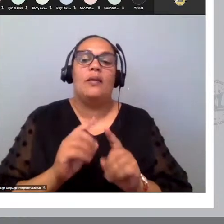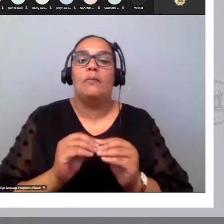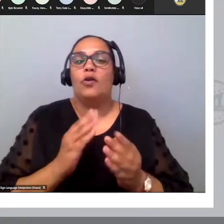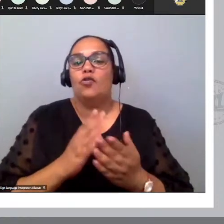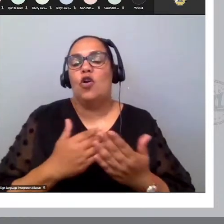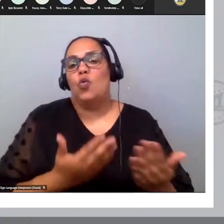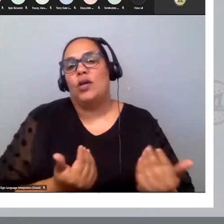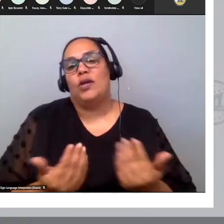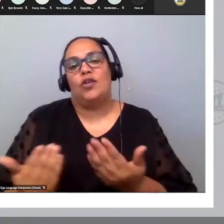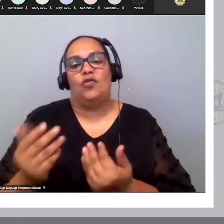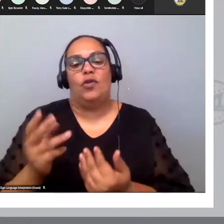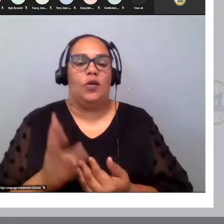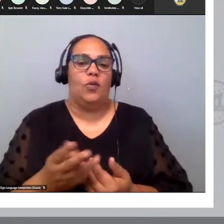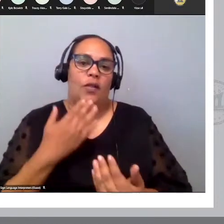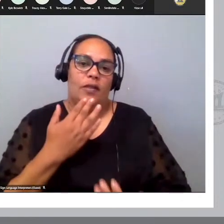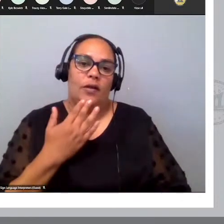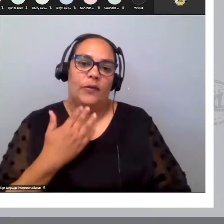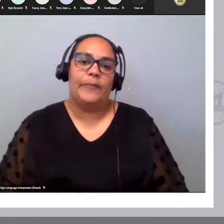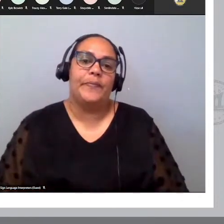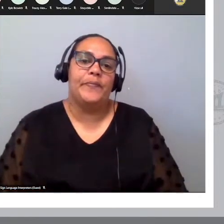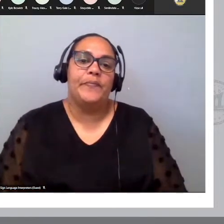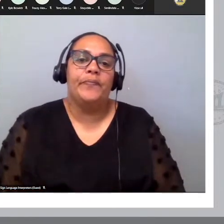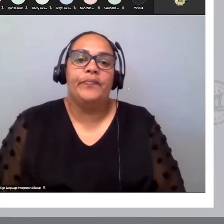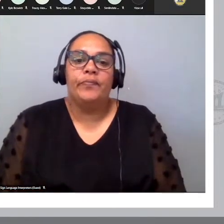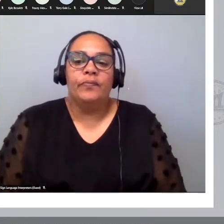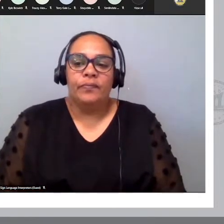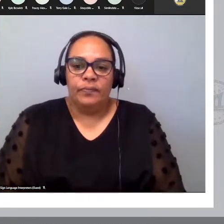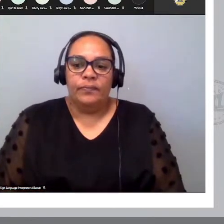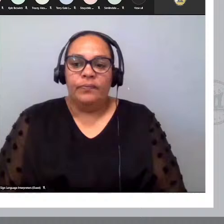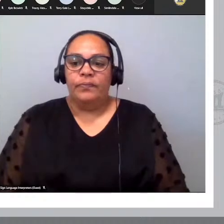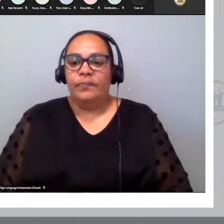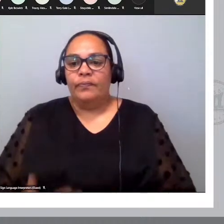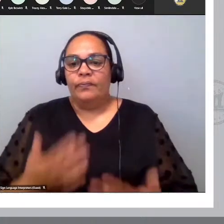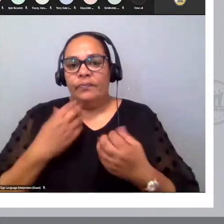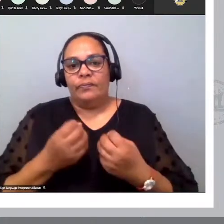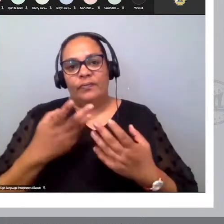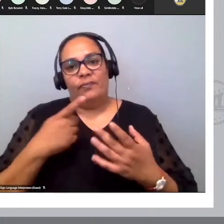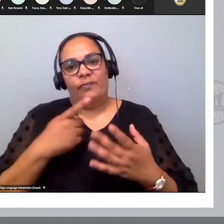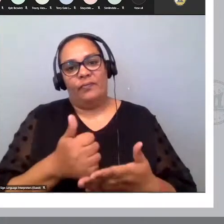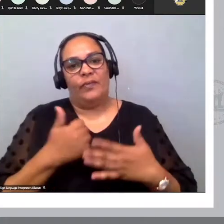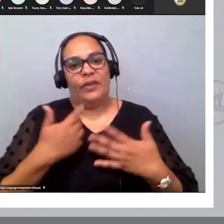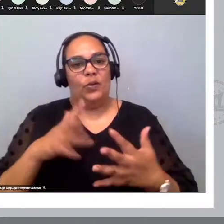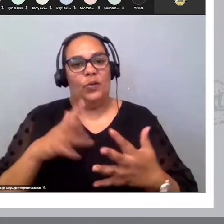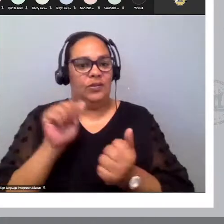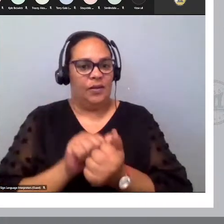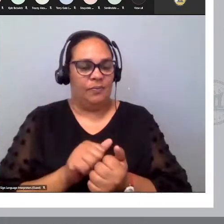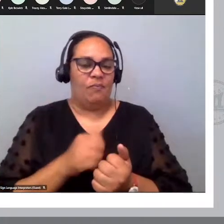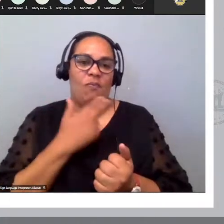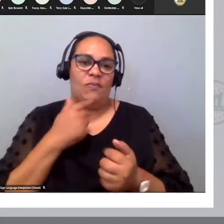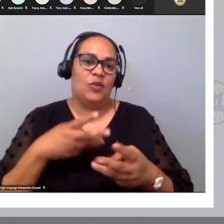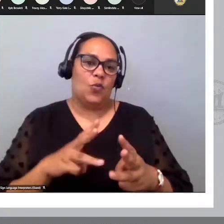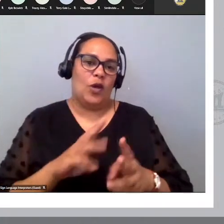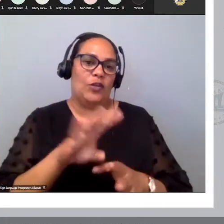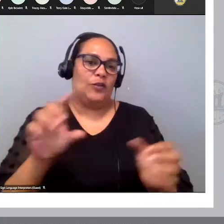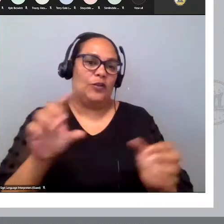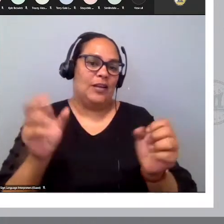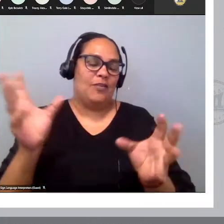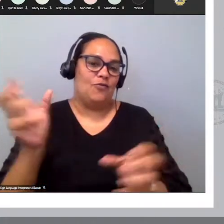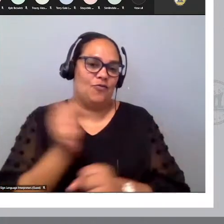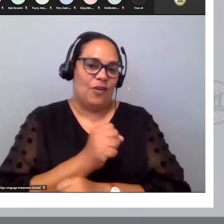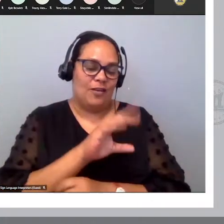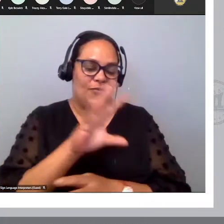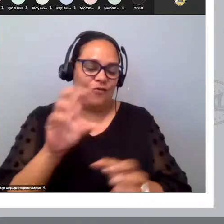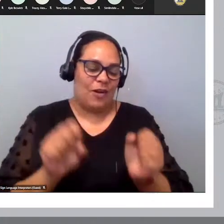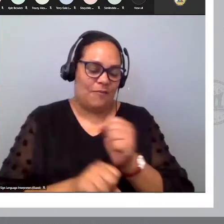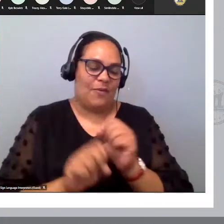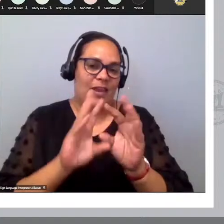attract them thank you P thank you very much I think that was a very helpful summary and a nice way to tie it up um puts